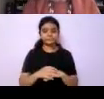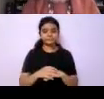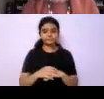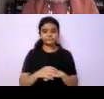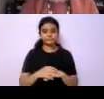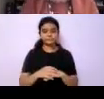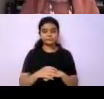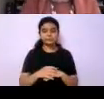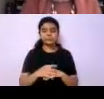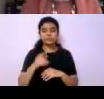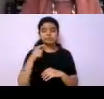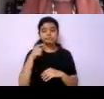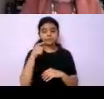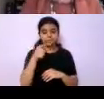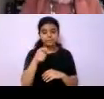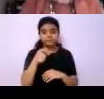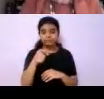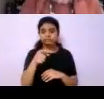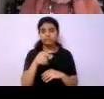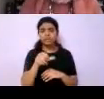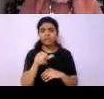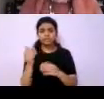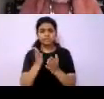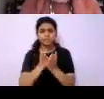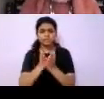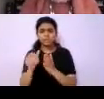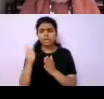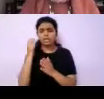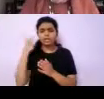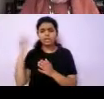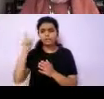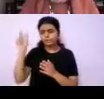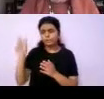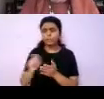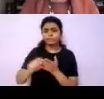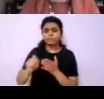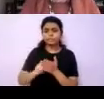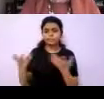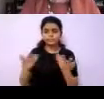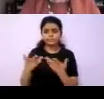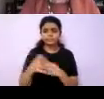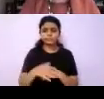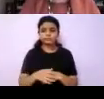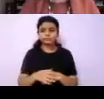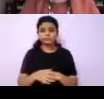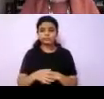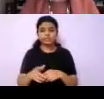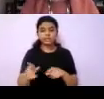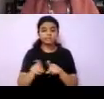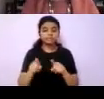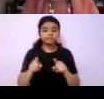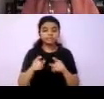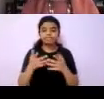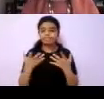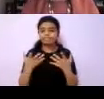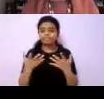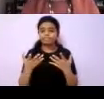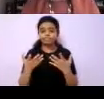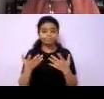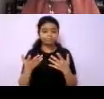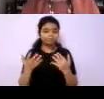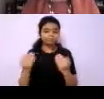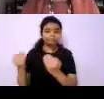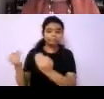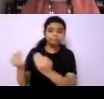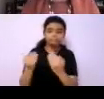The counter-narrative redefined independence as including the vast network of assistance